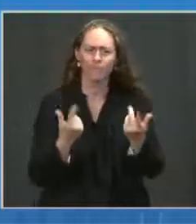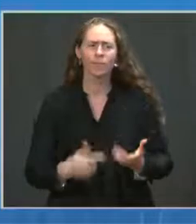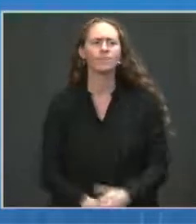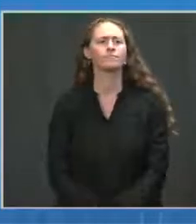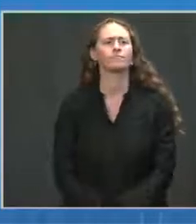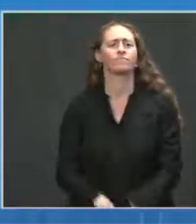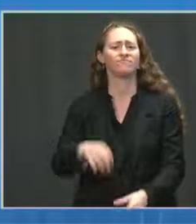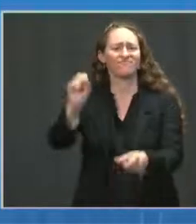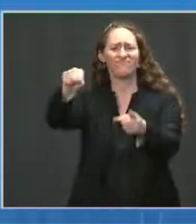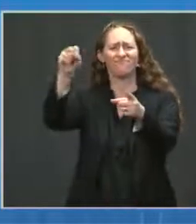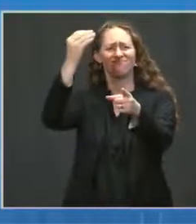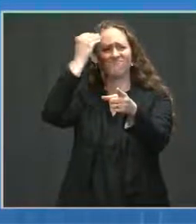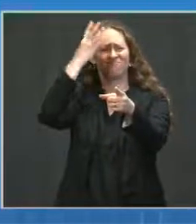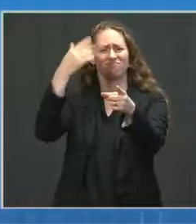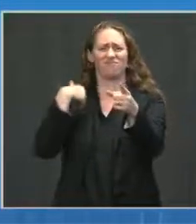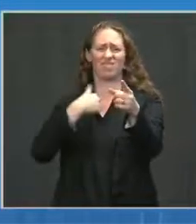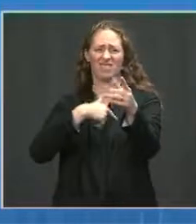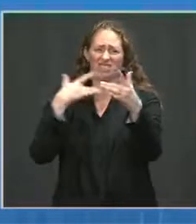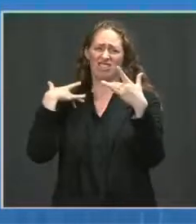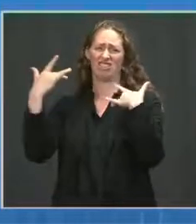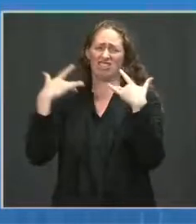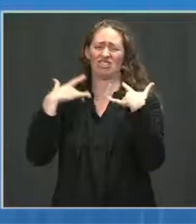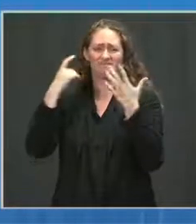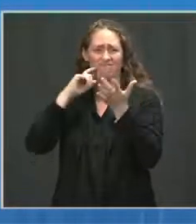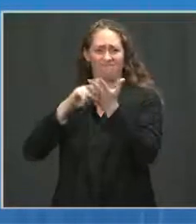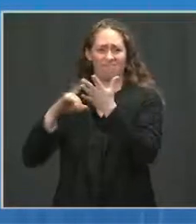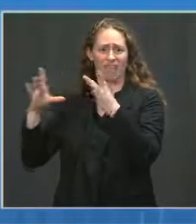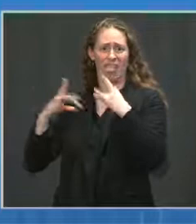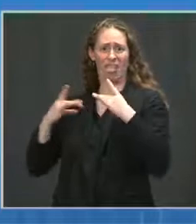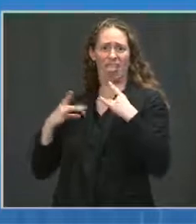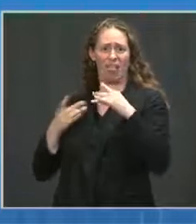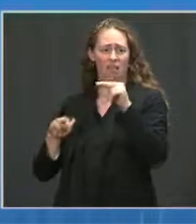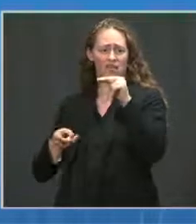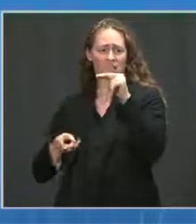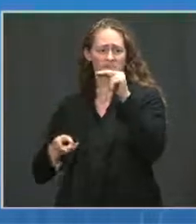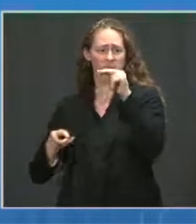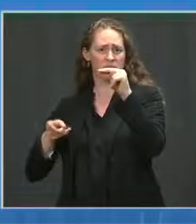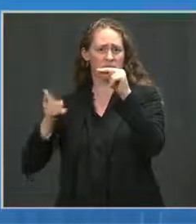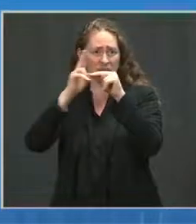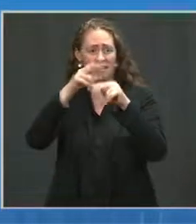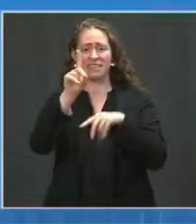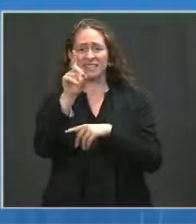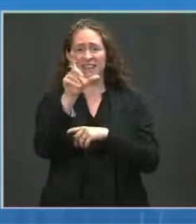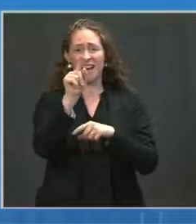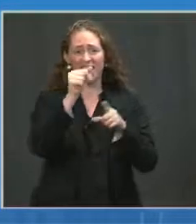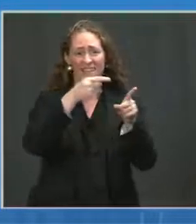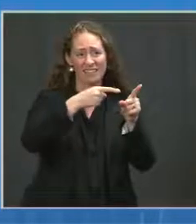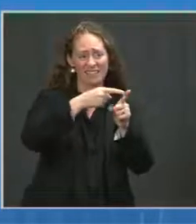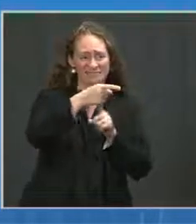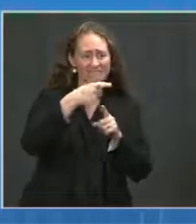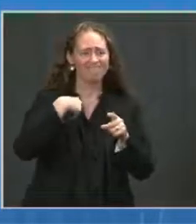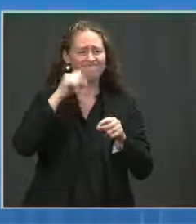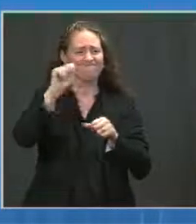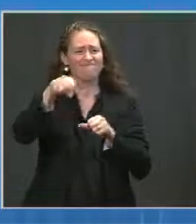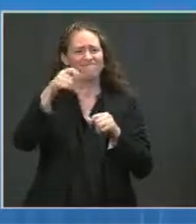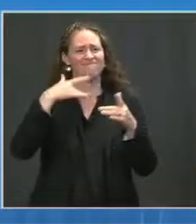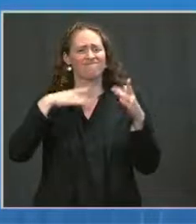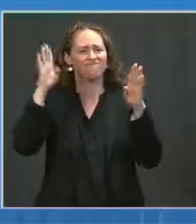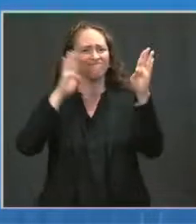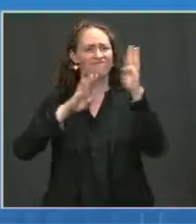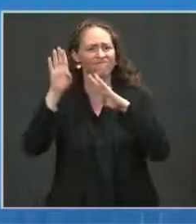in cases driven by the Delta variant. These cases are concentrated in communities with lower vaccination